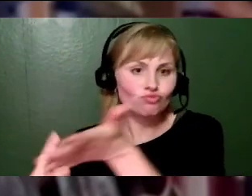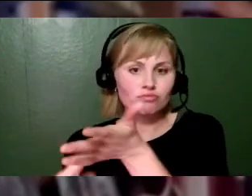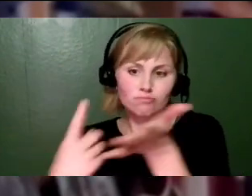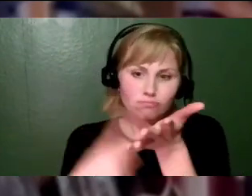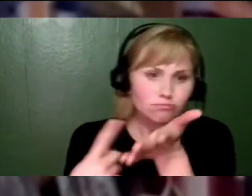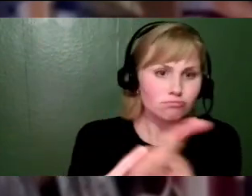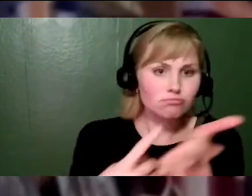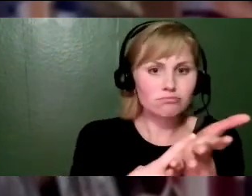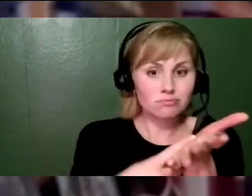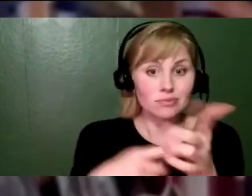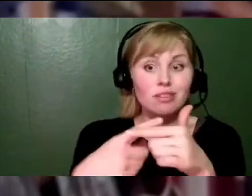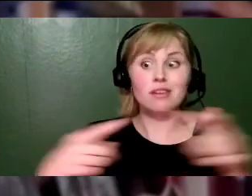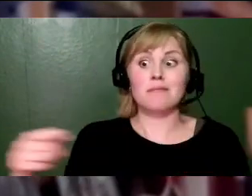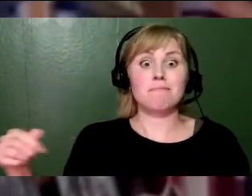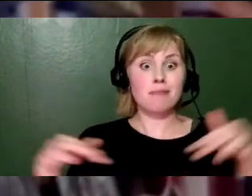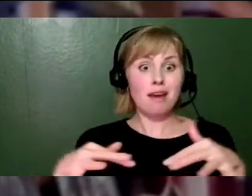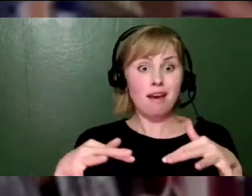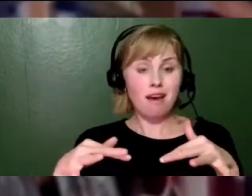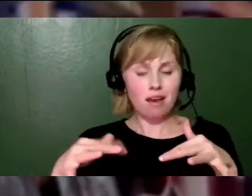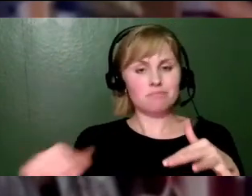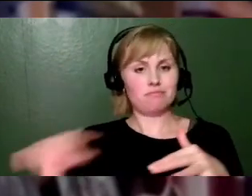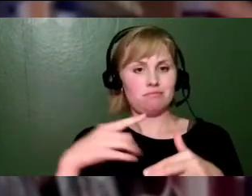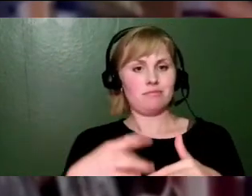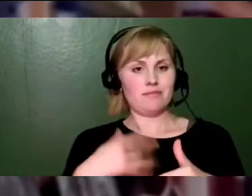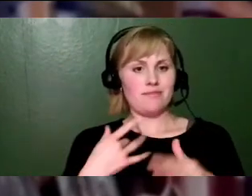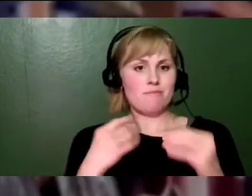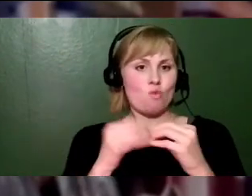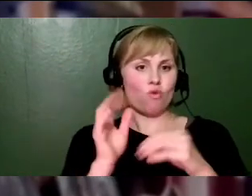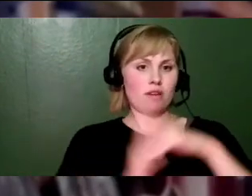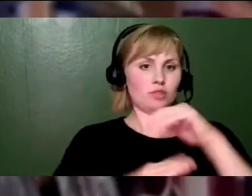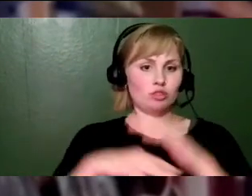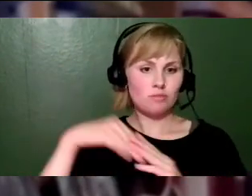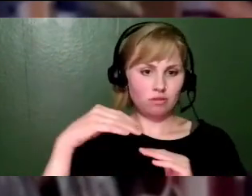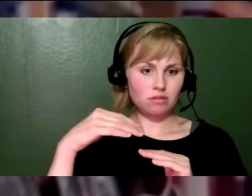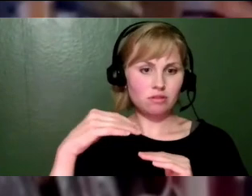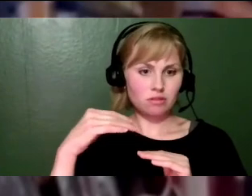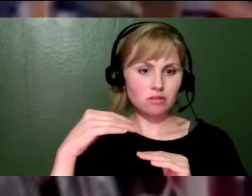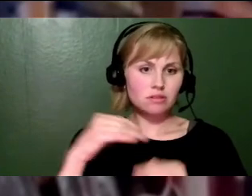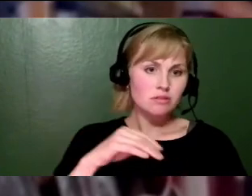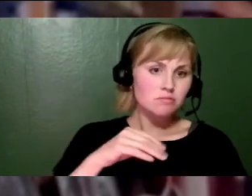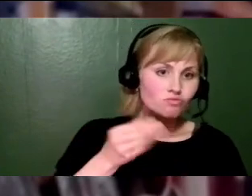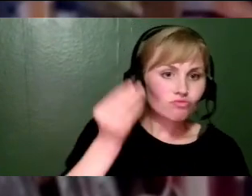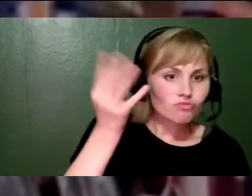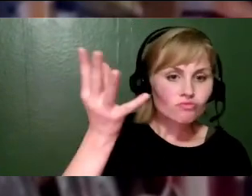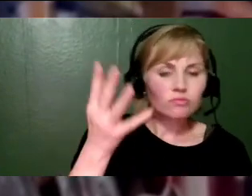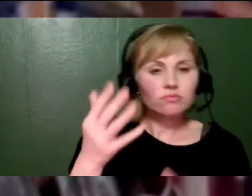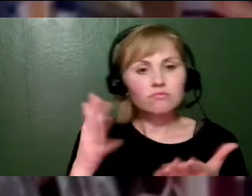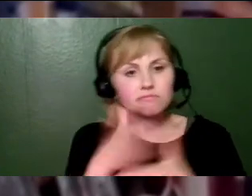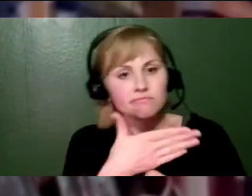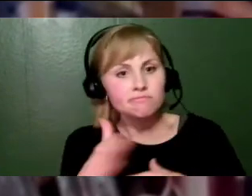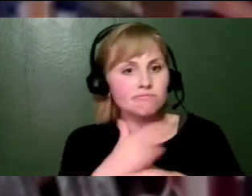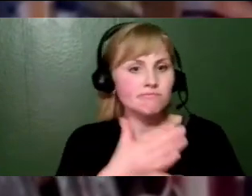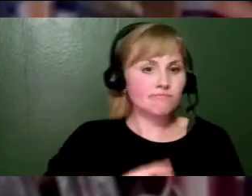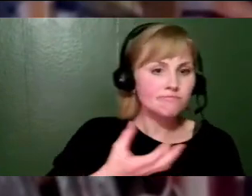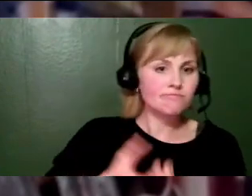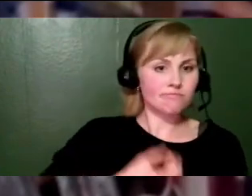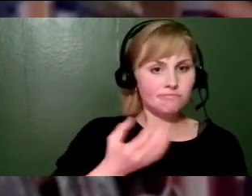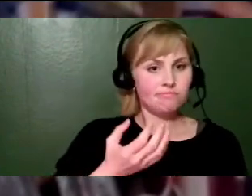said, actually, I think it makes them feel more comfortable when they come into the big group and want to share their thoughts about particular issues.